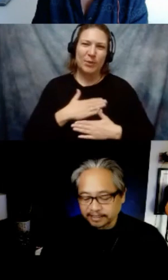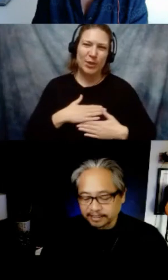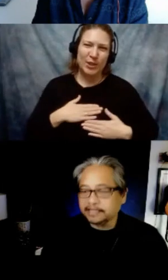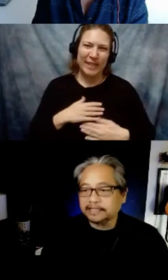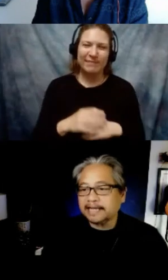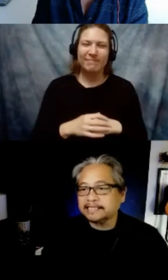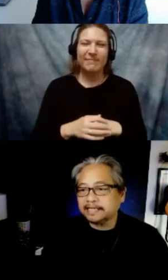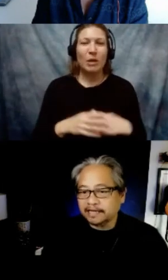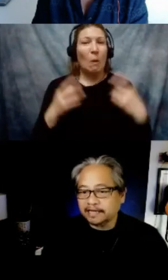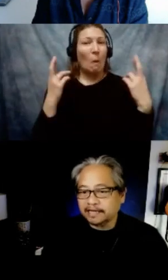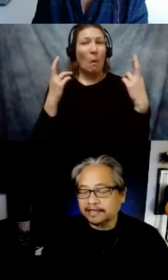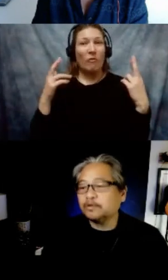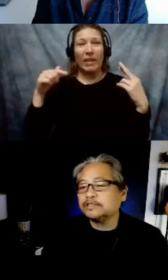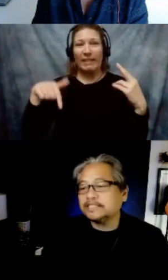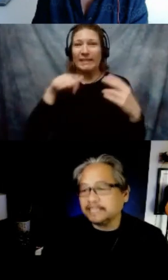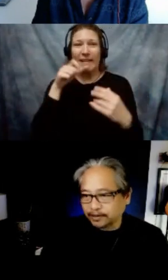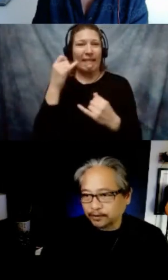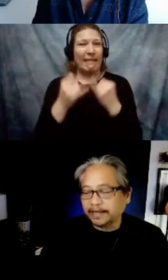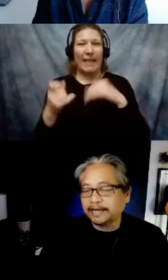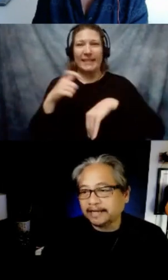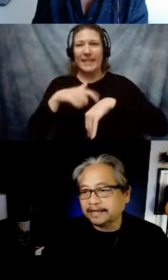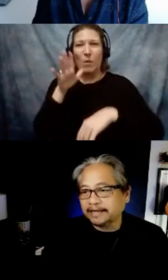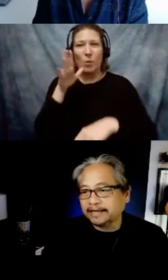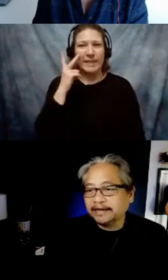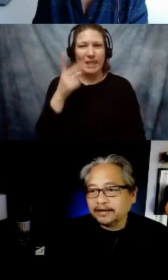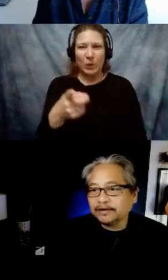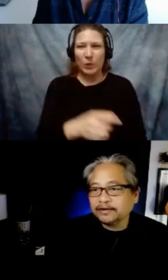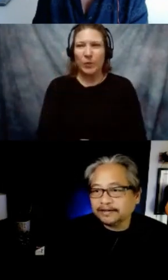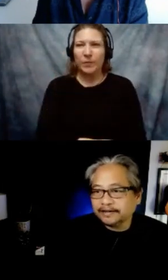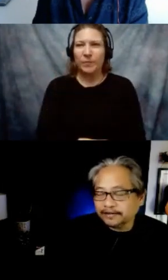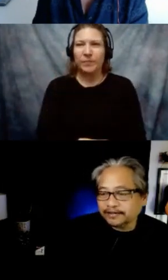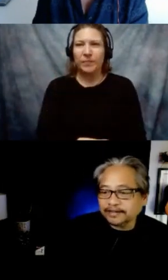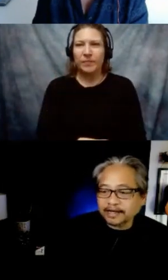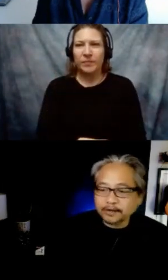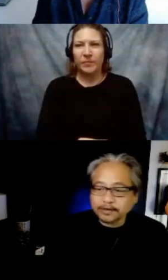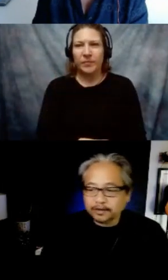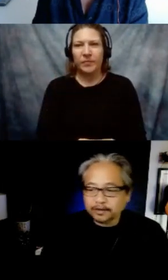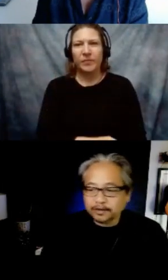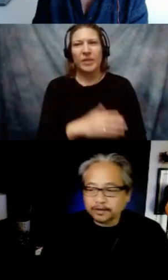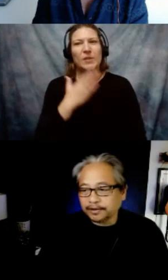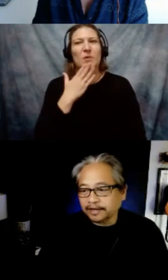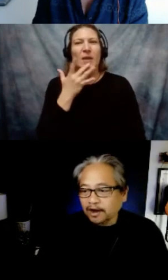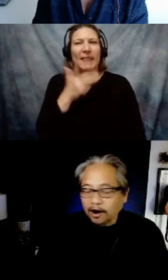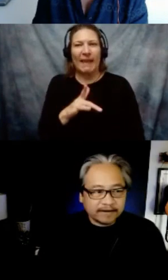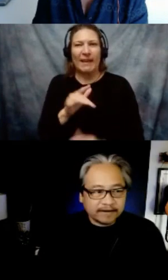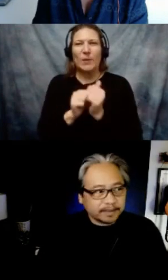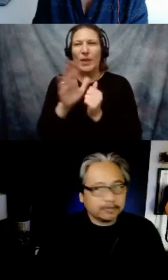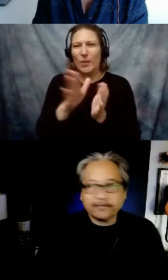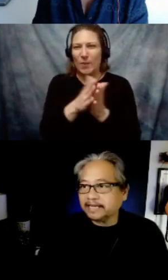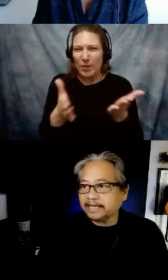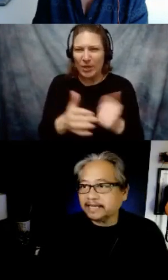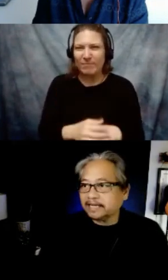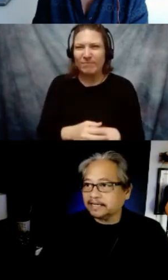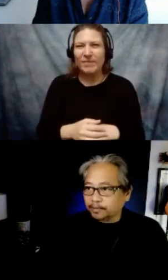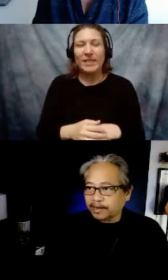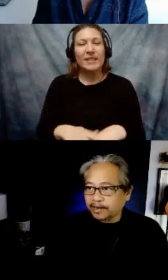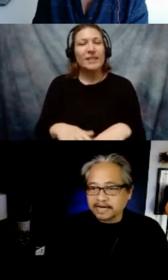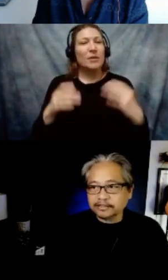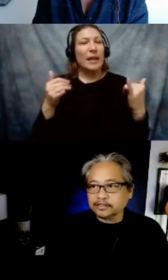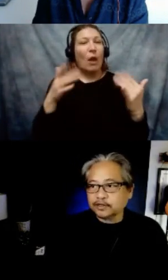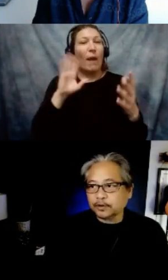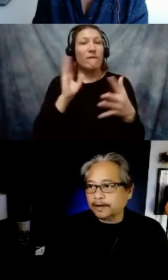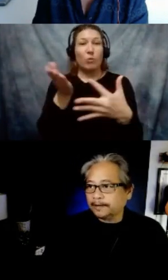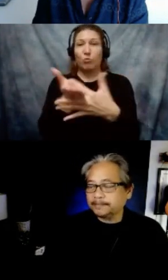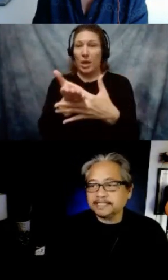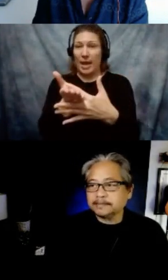luck with your book. All right, everybody, we've got another break here, so take some time, go out into the lounge. Diane Elkins is going to be